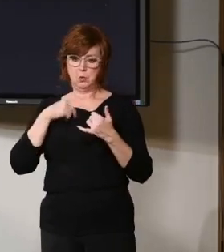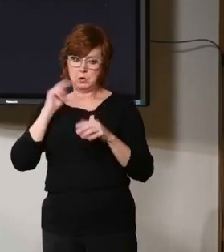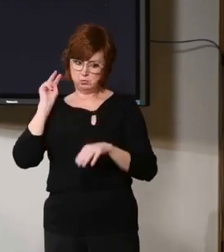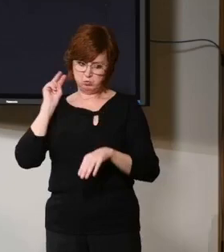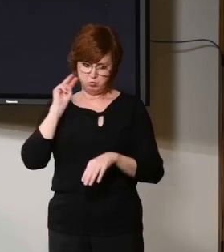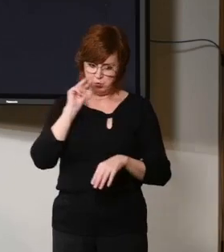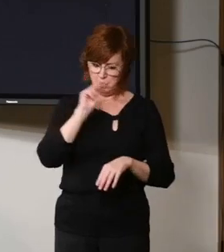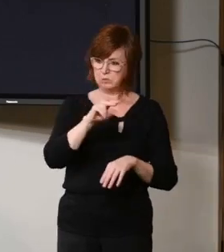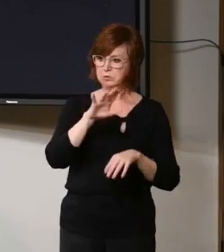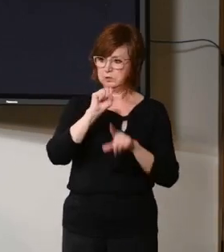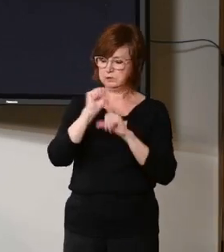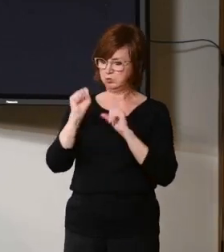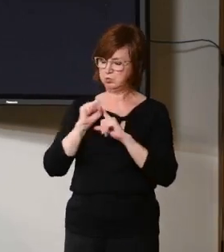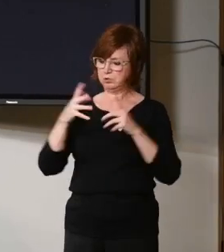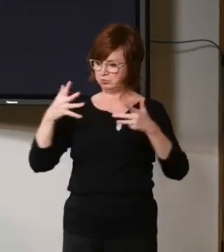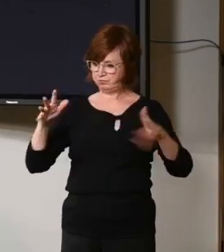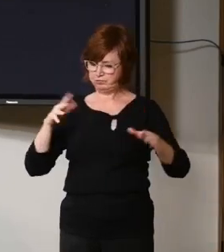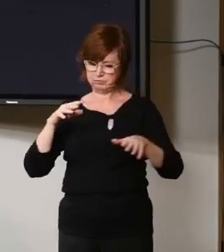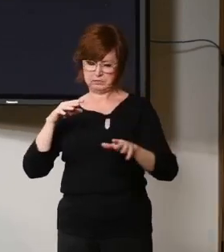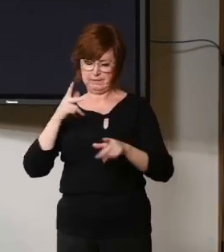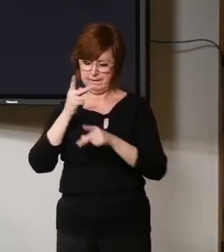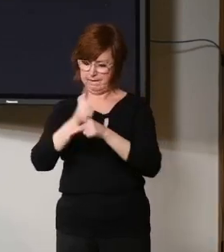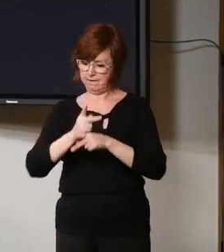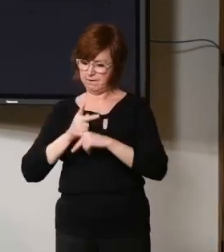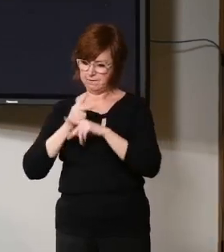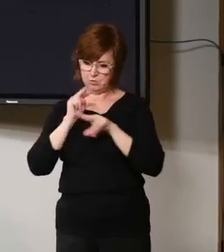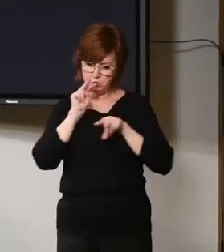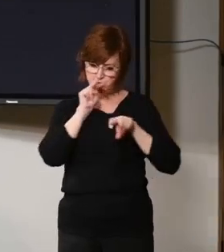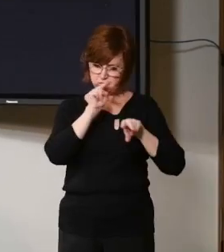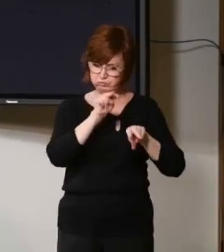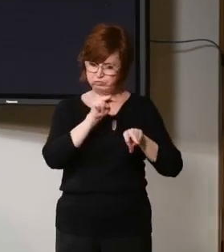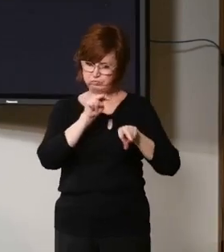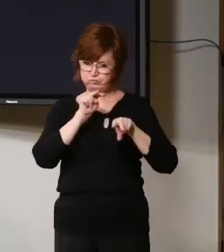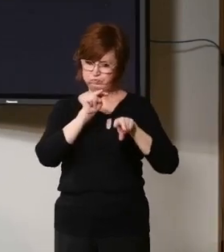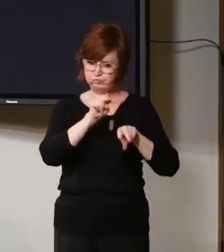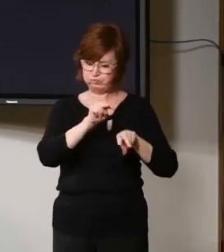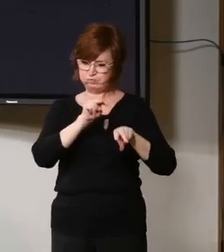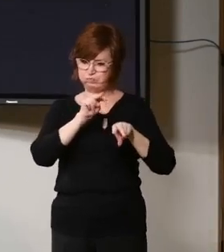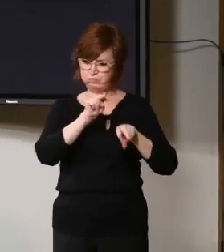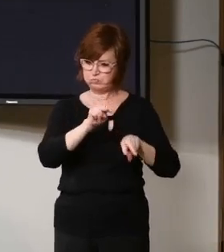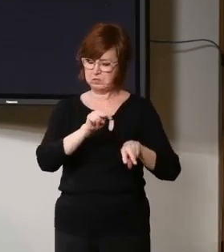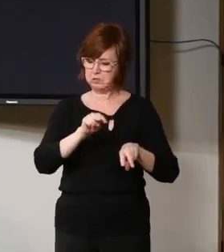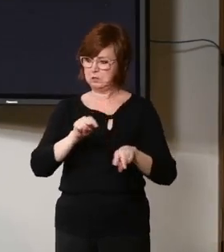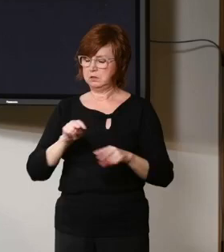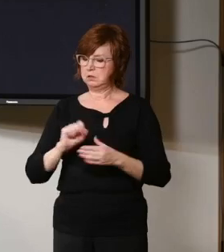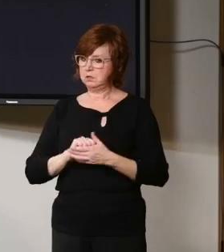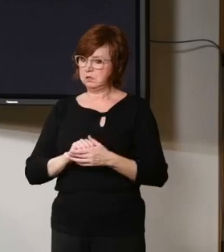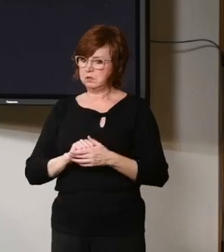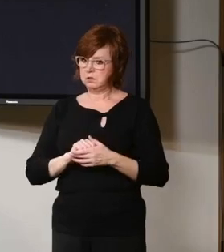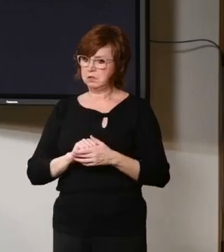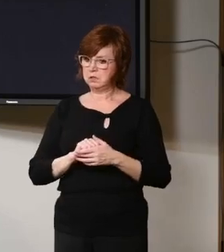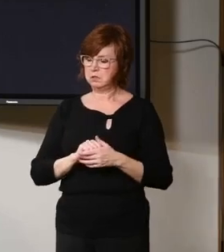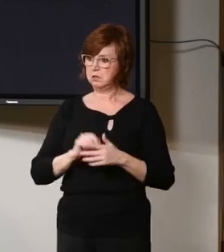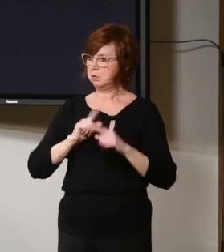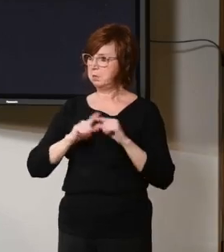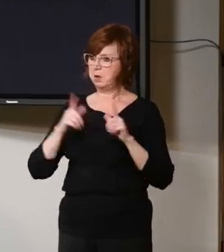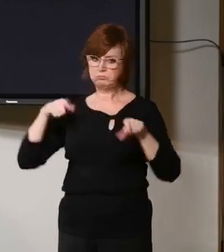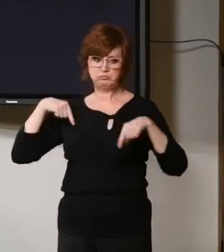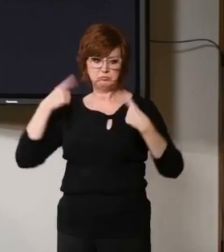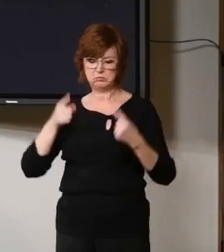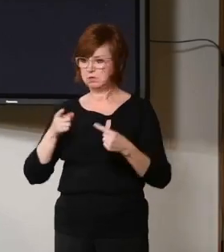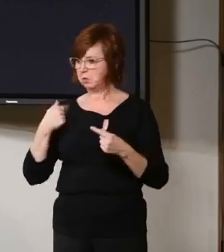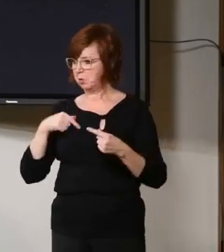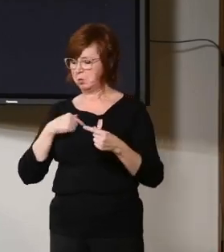the SHA Public Health to provide regular updates as required. But this is a routine collaboration that happens